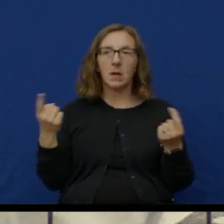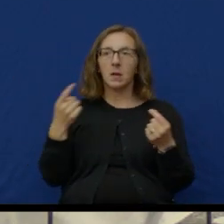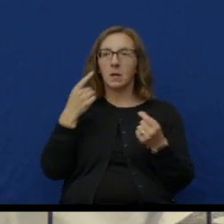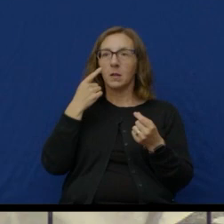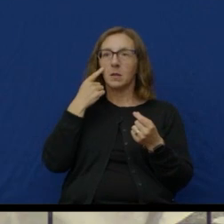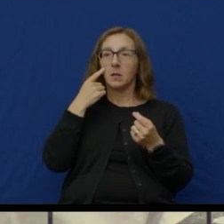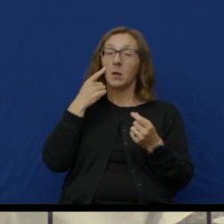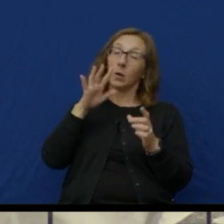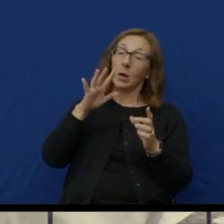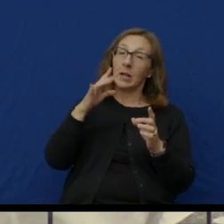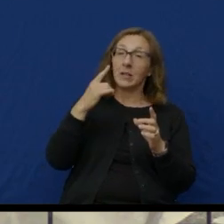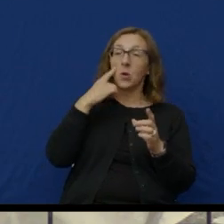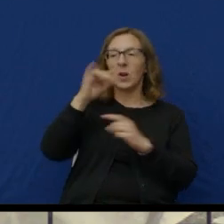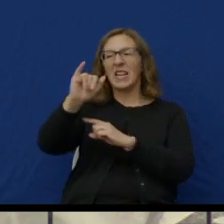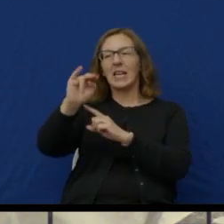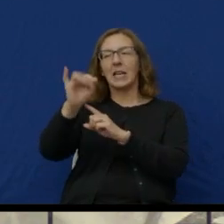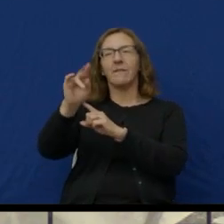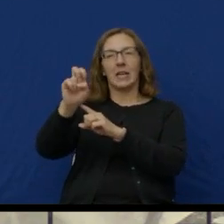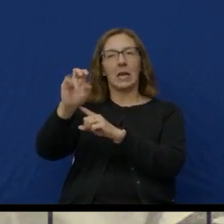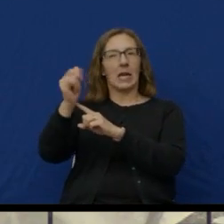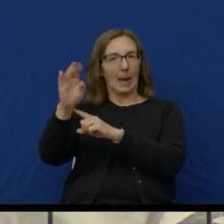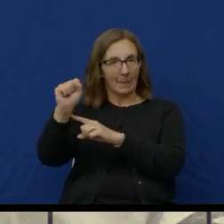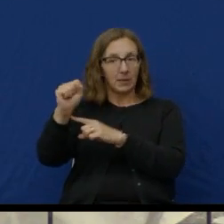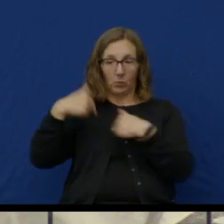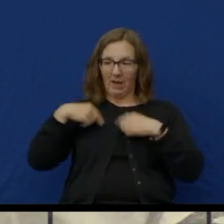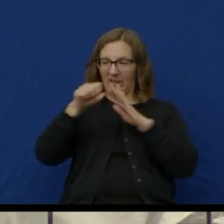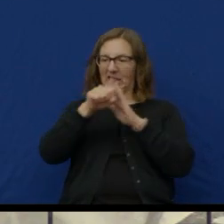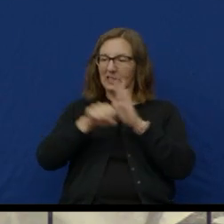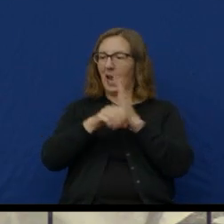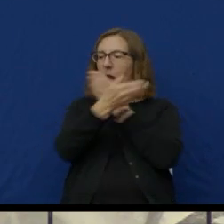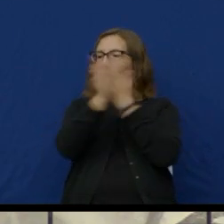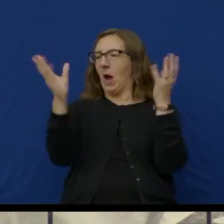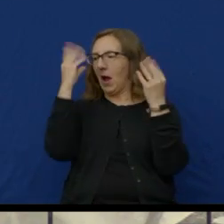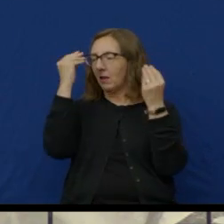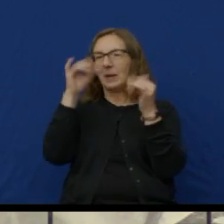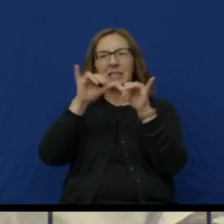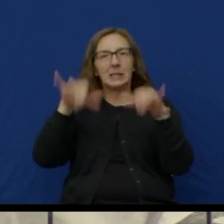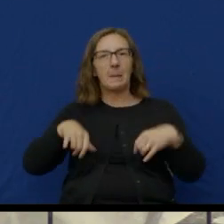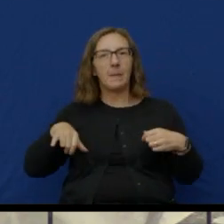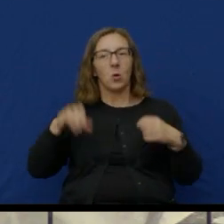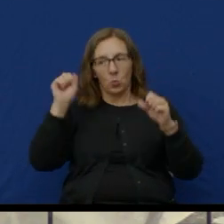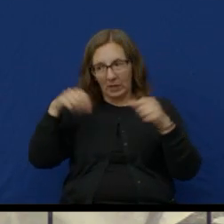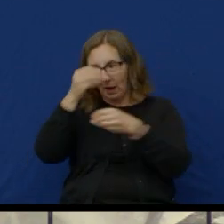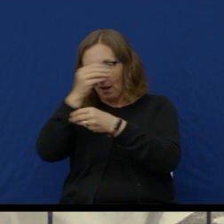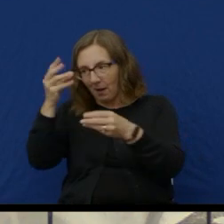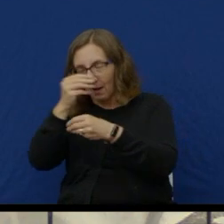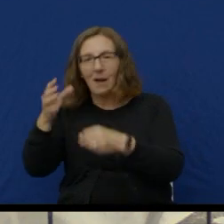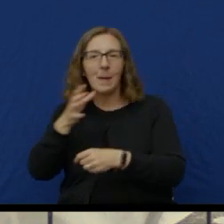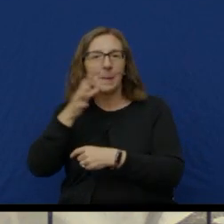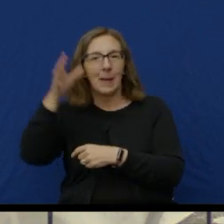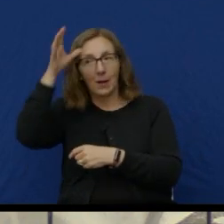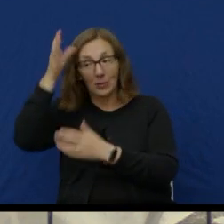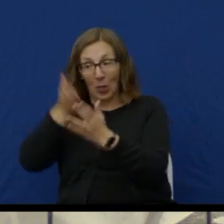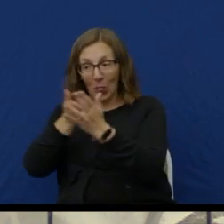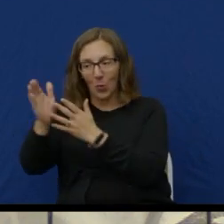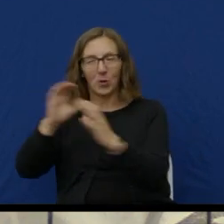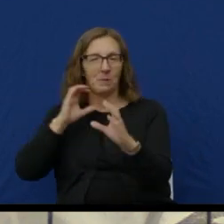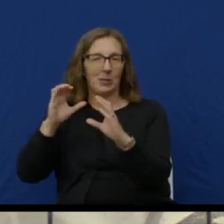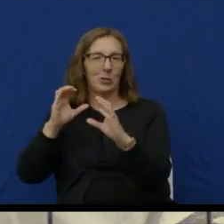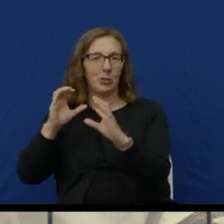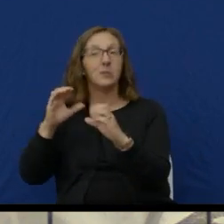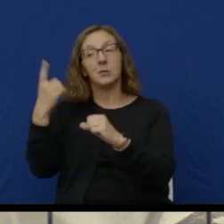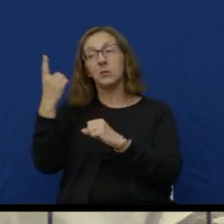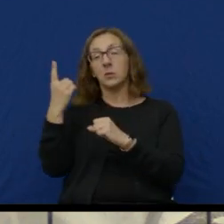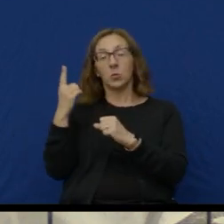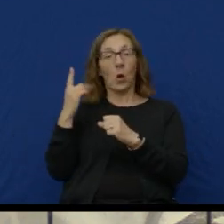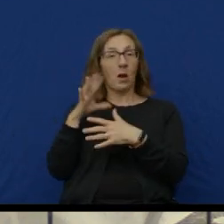the plus side of having a statewide information system is we can do things to make parents aware through the parent portal. So that's one of the avenues we're